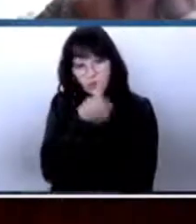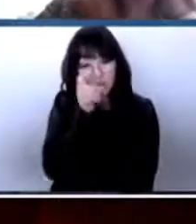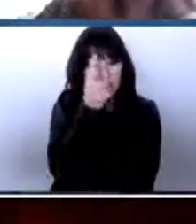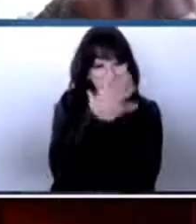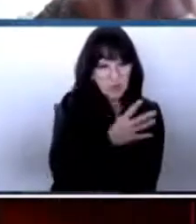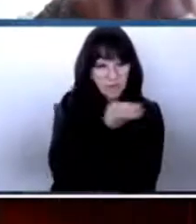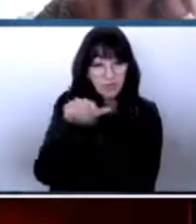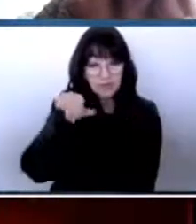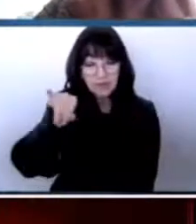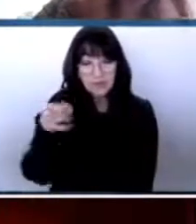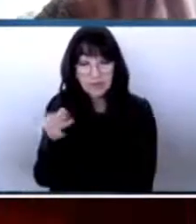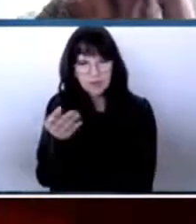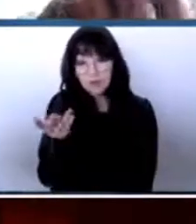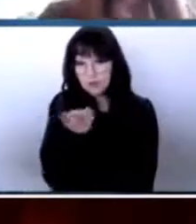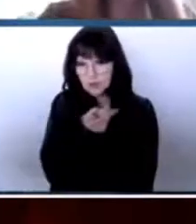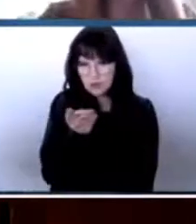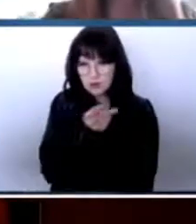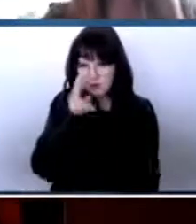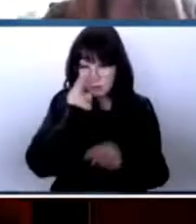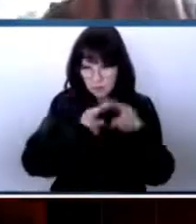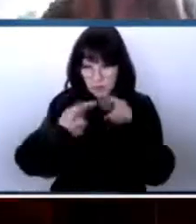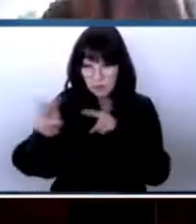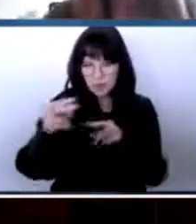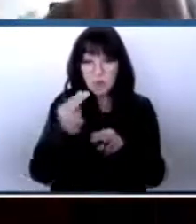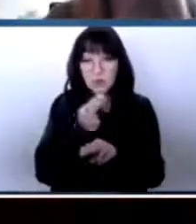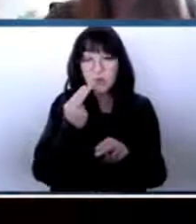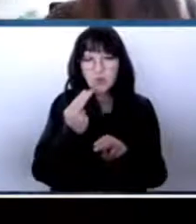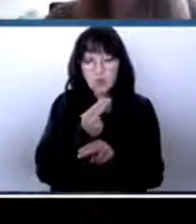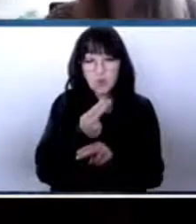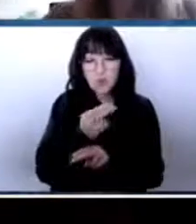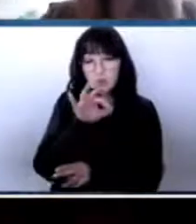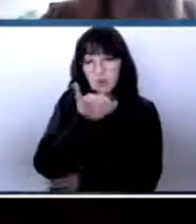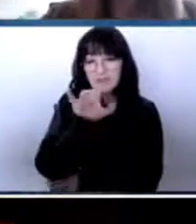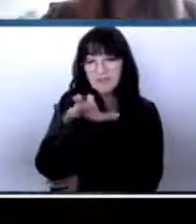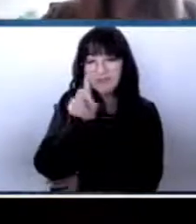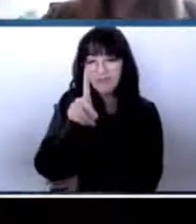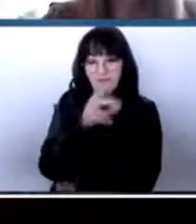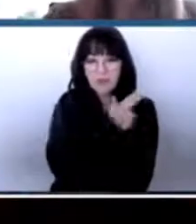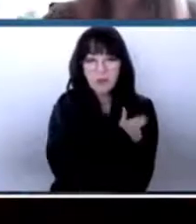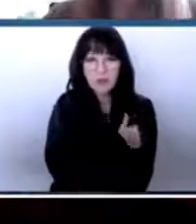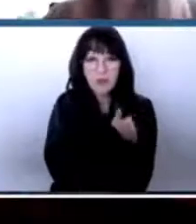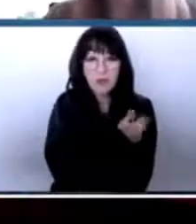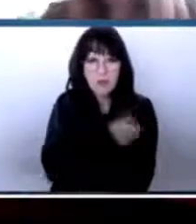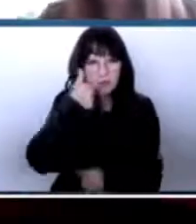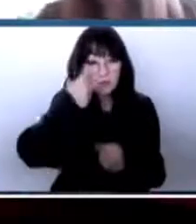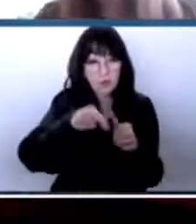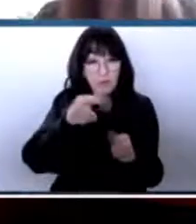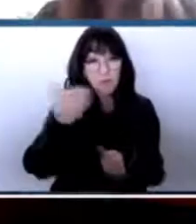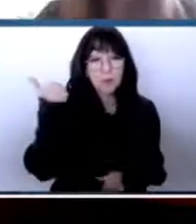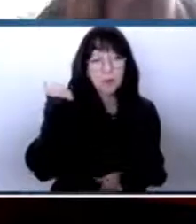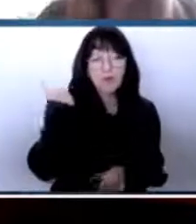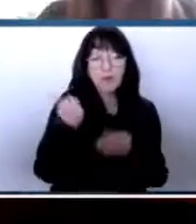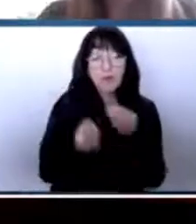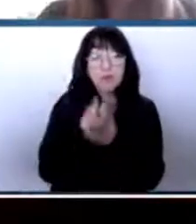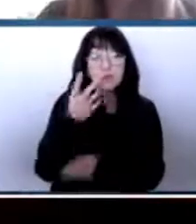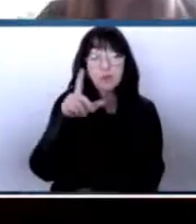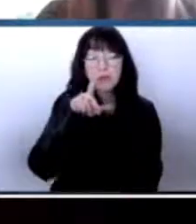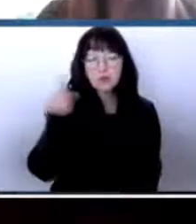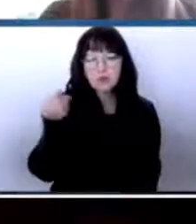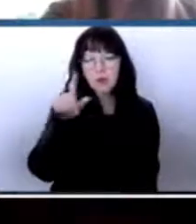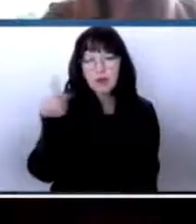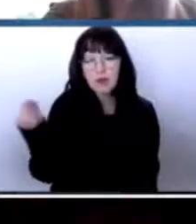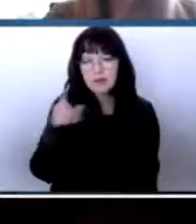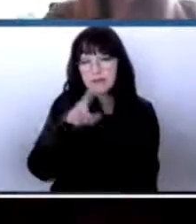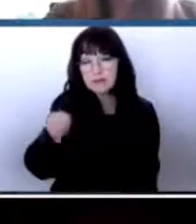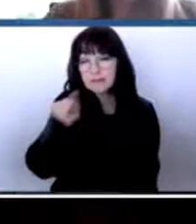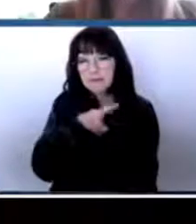both foresee a need to use field hospitals like you were prepared to do in the spring of 2020? Yeah, I'll hand